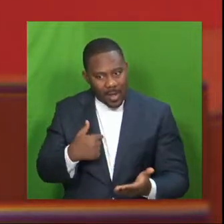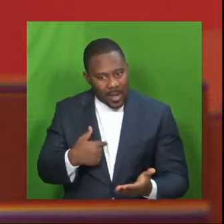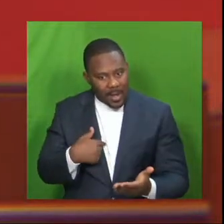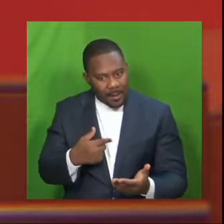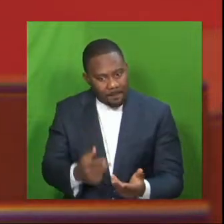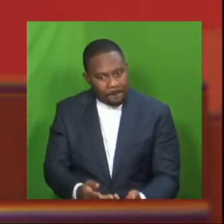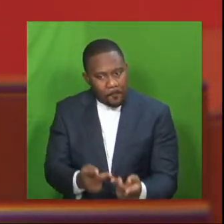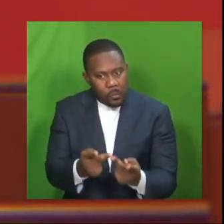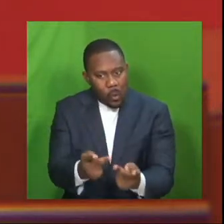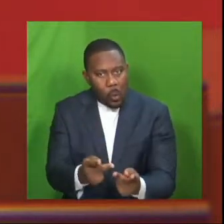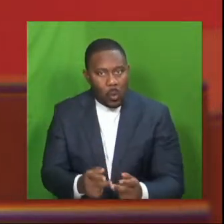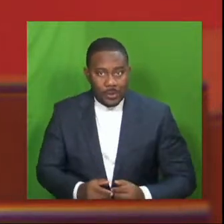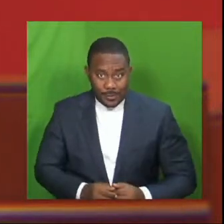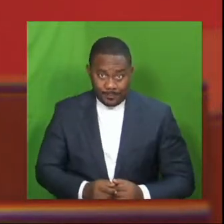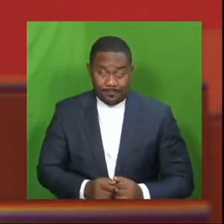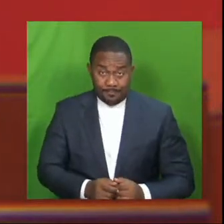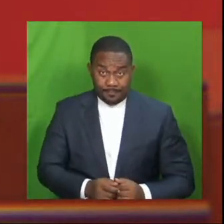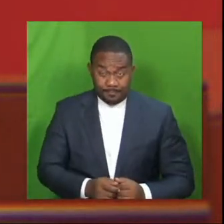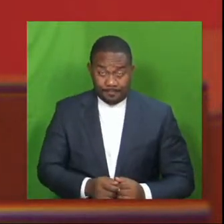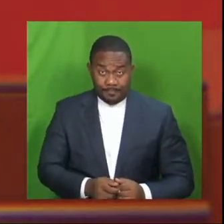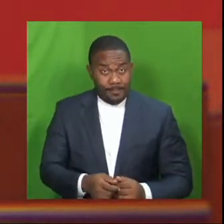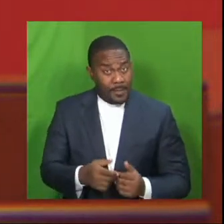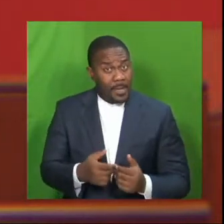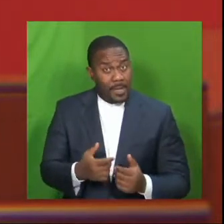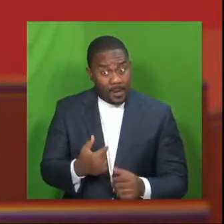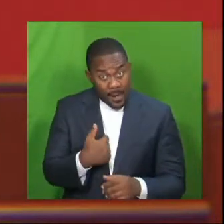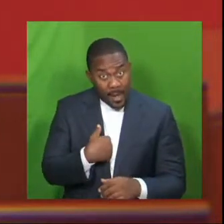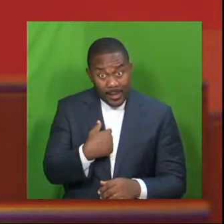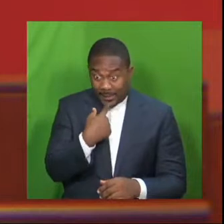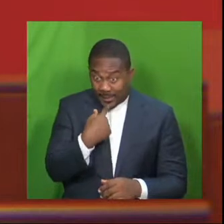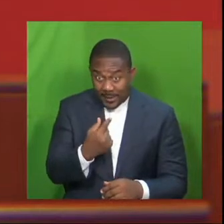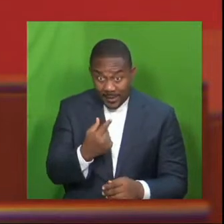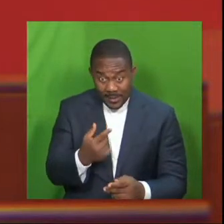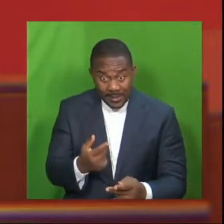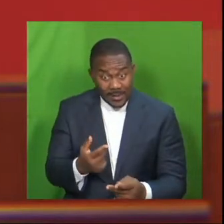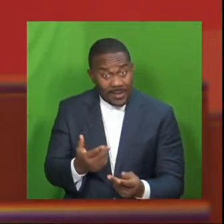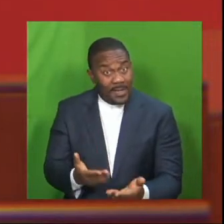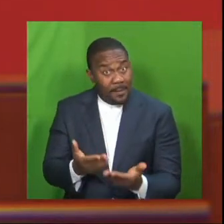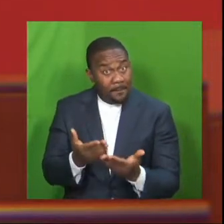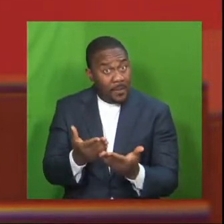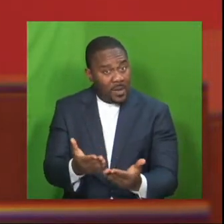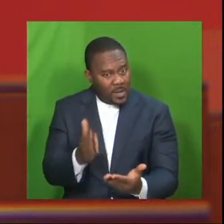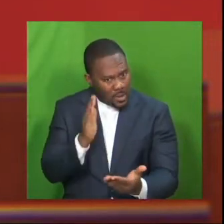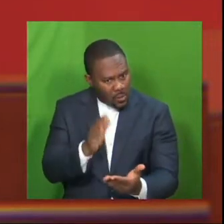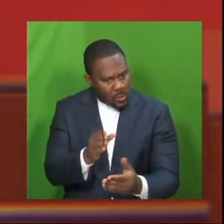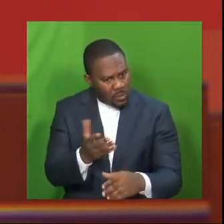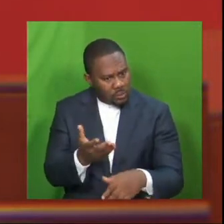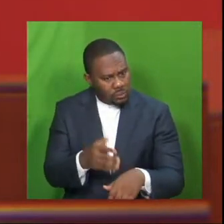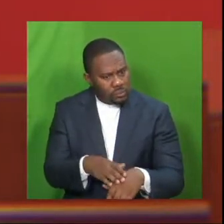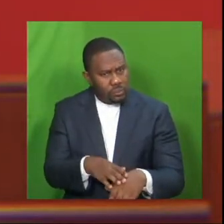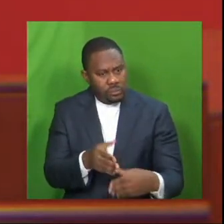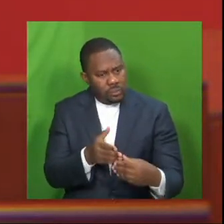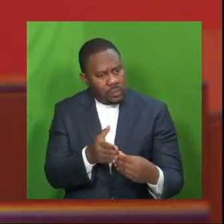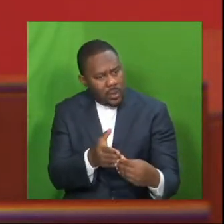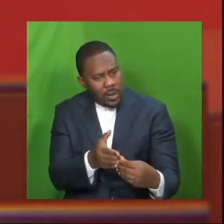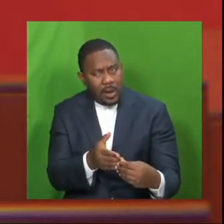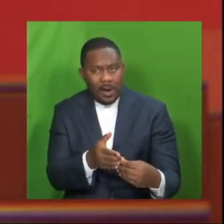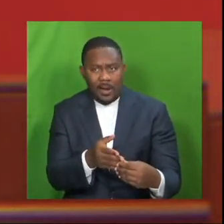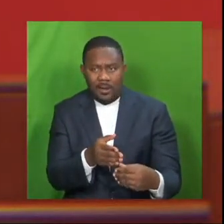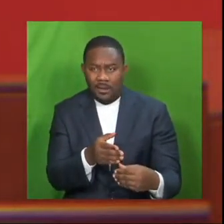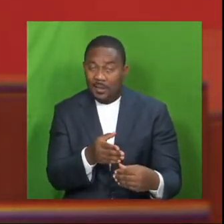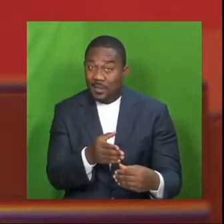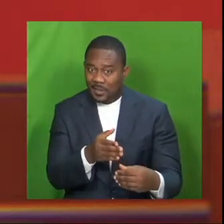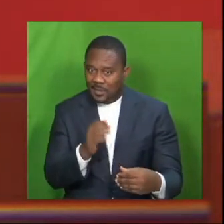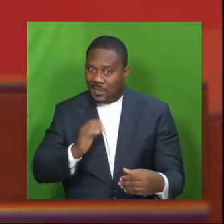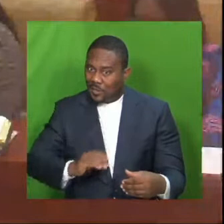And I said those proposals will guide the committee, and the committee is a committee of the